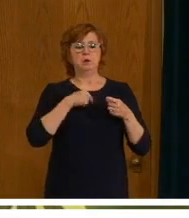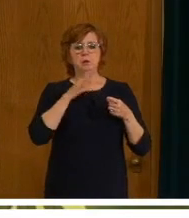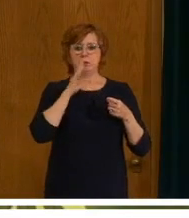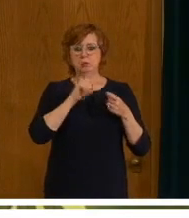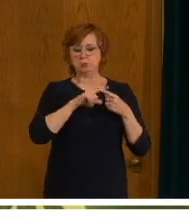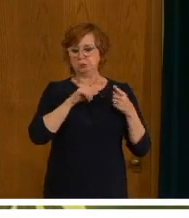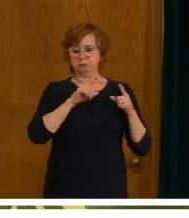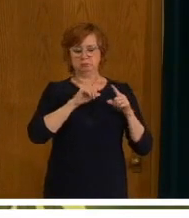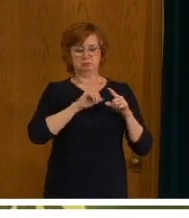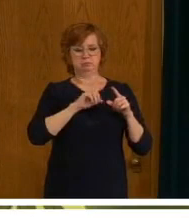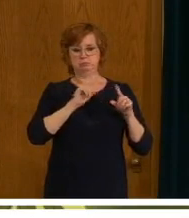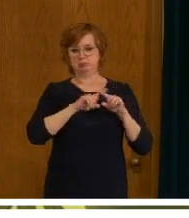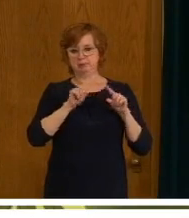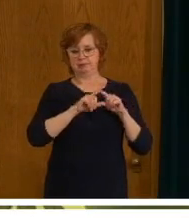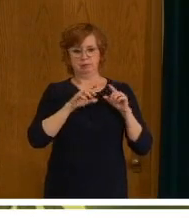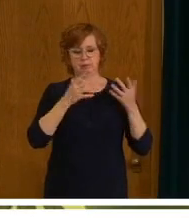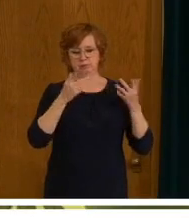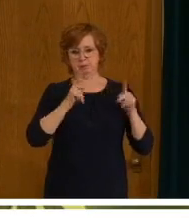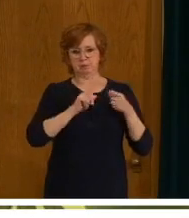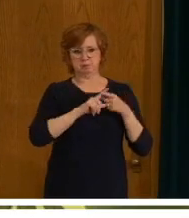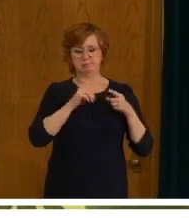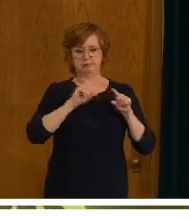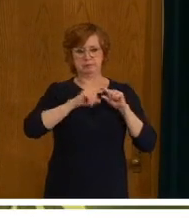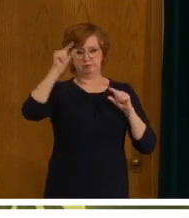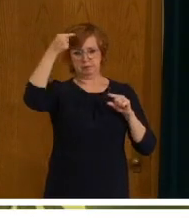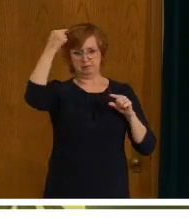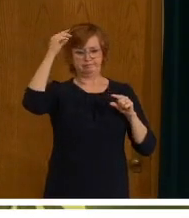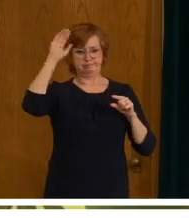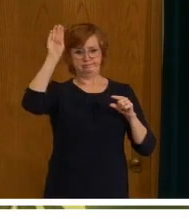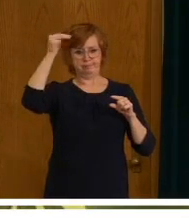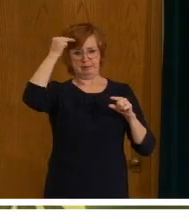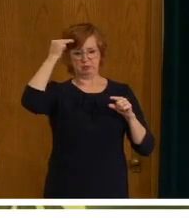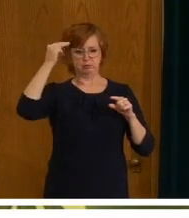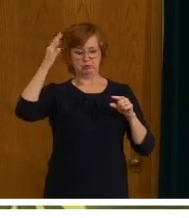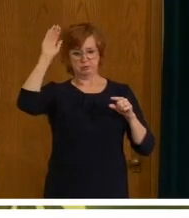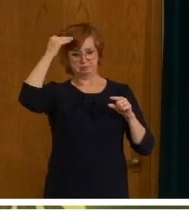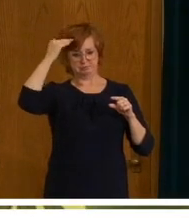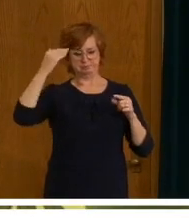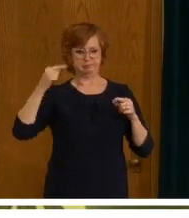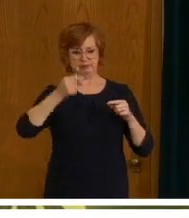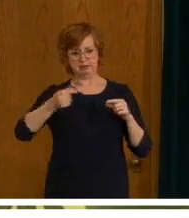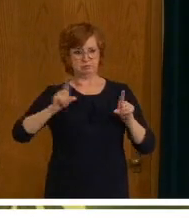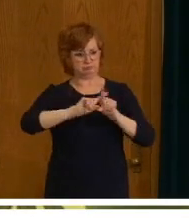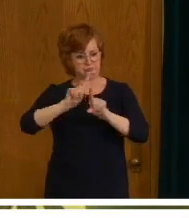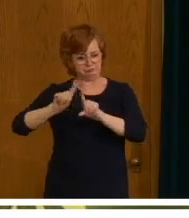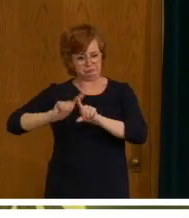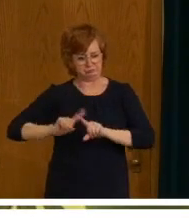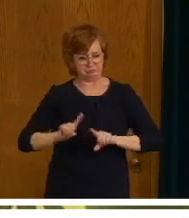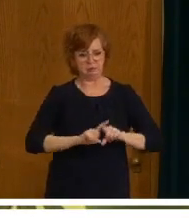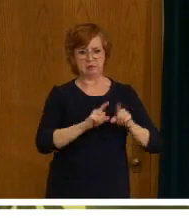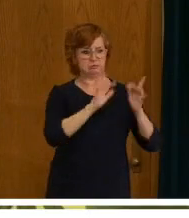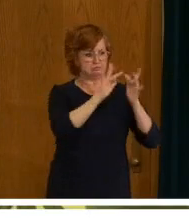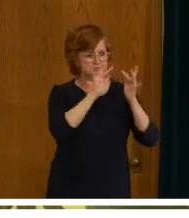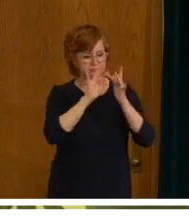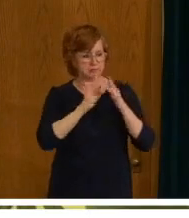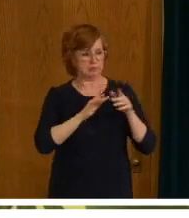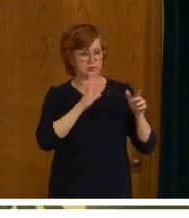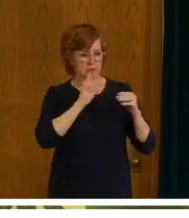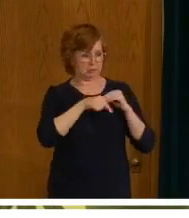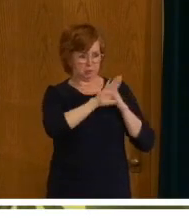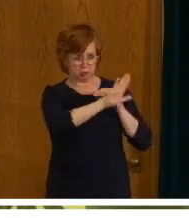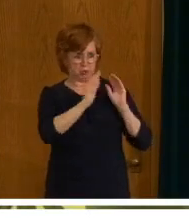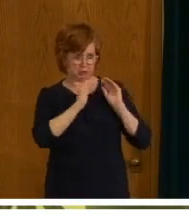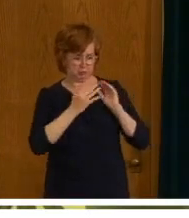of Government Relations with community leaders and rural municipal leaders across the province, and all of the different community events that